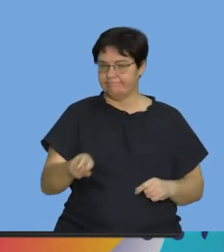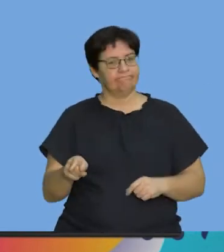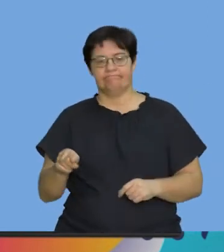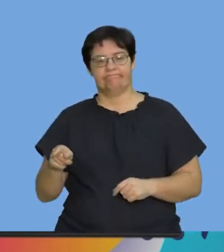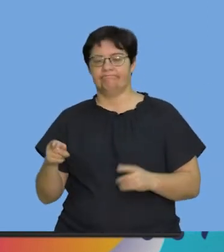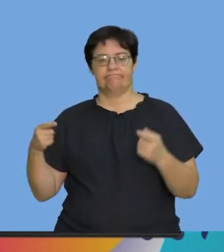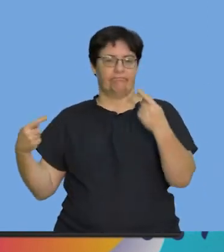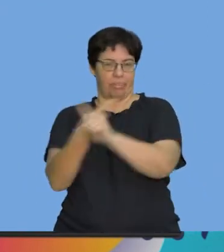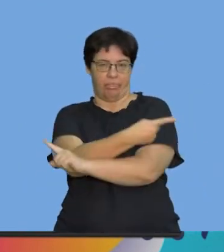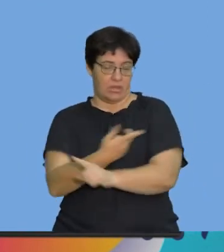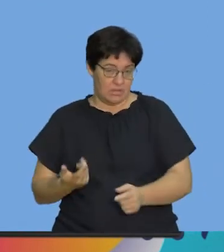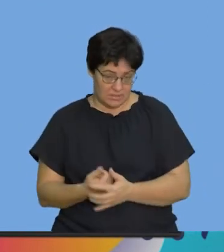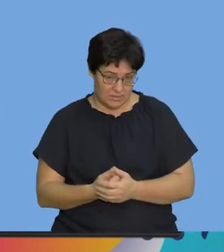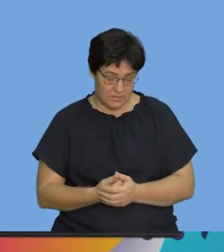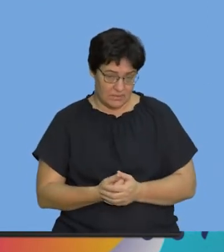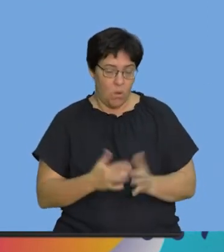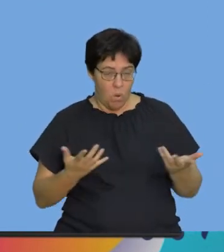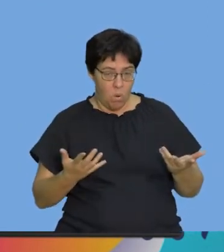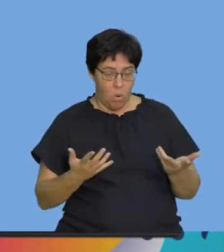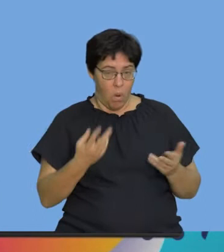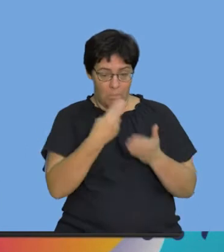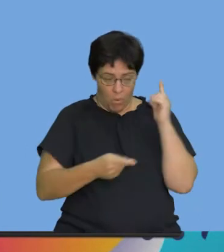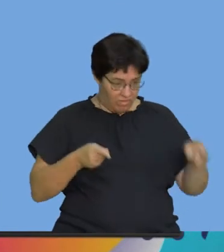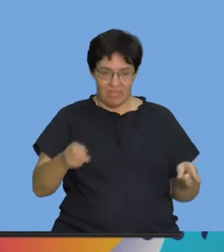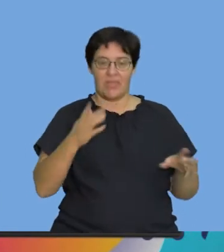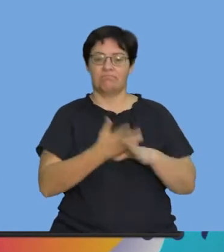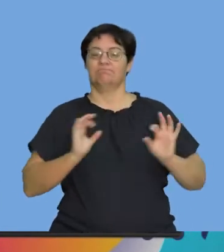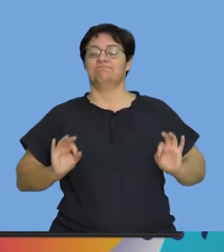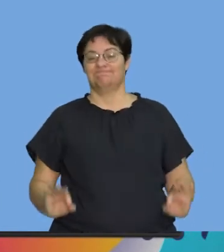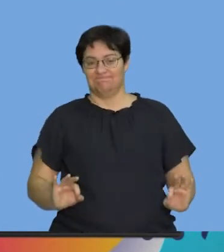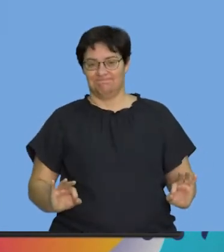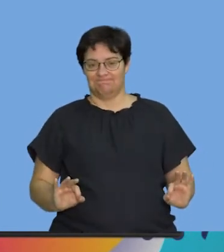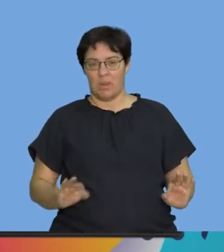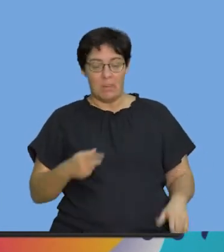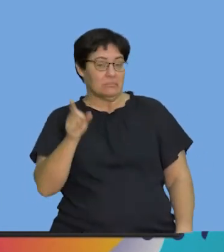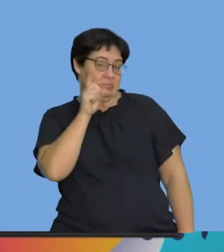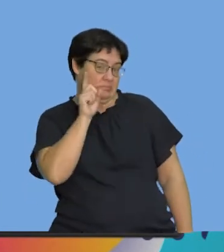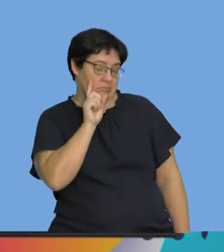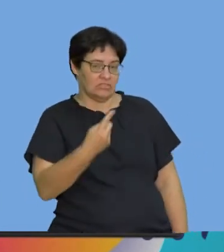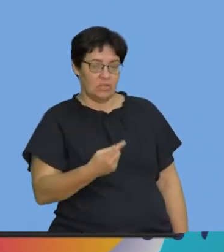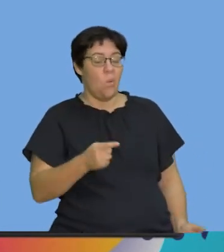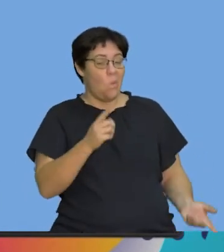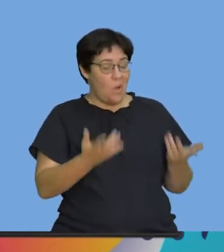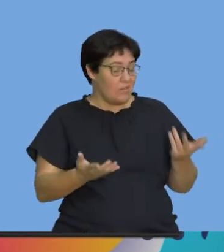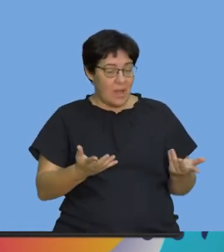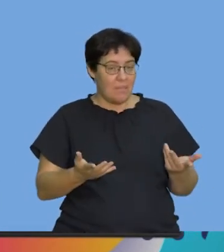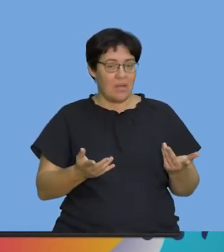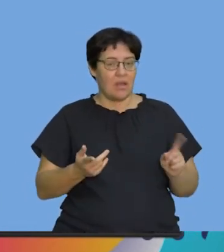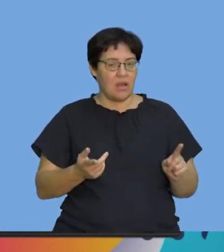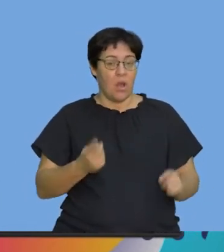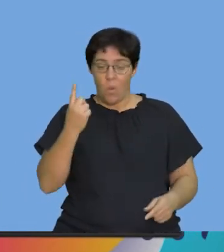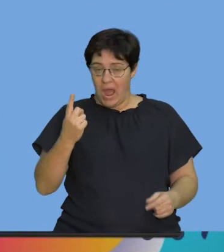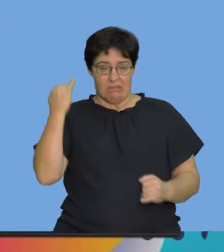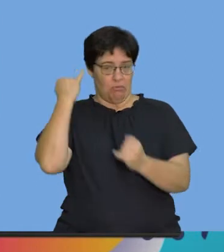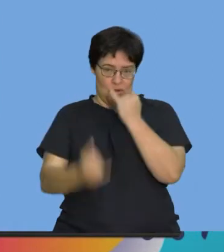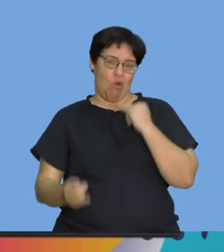to work, right? Or both of them are going to work. But there's a great chance that one of them will definitely not work. So you need to